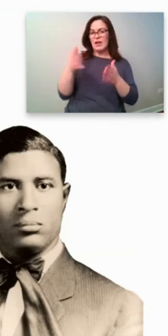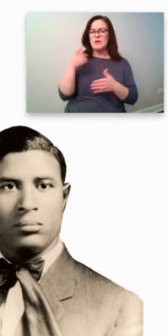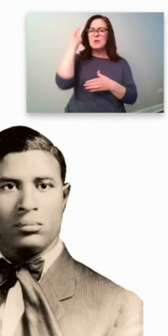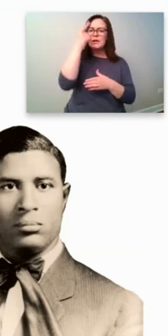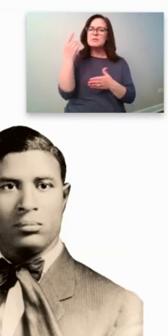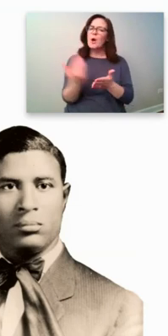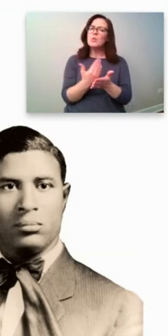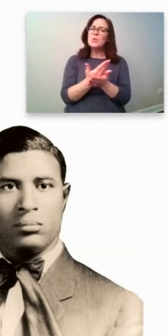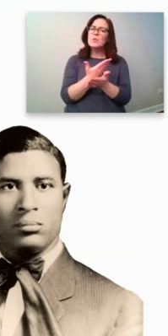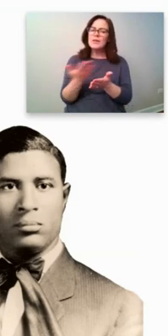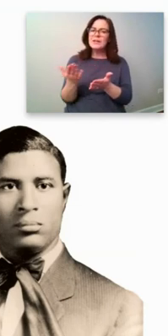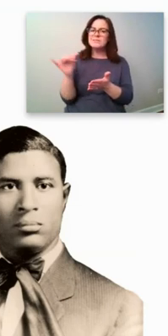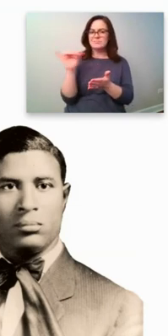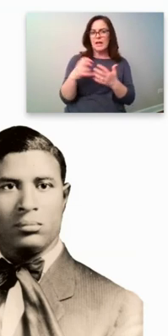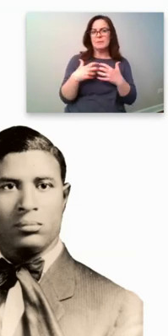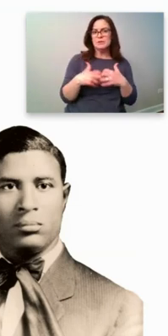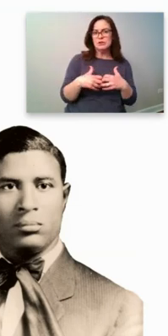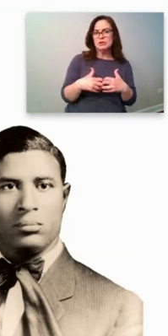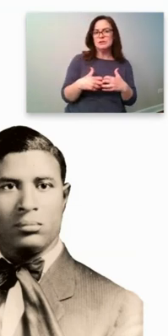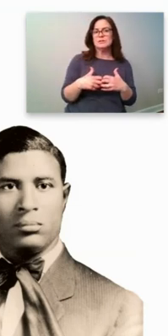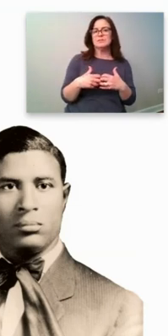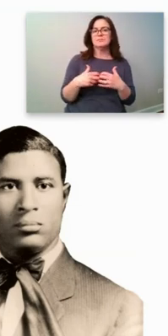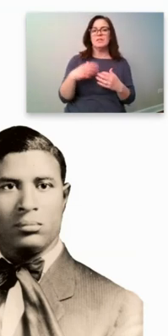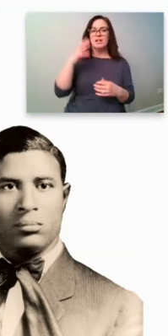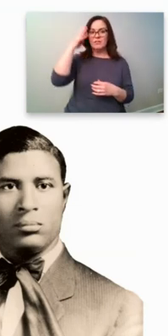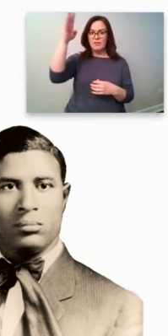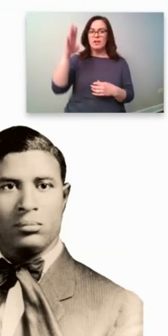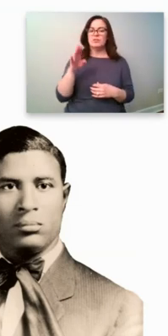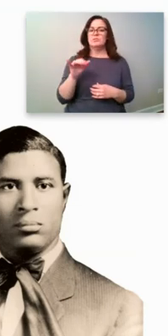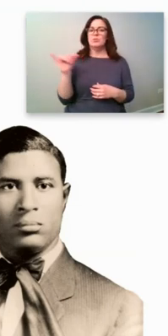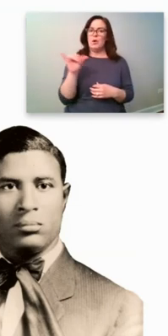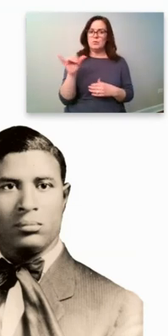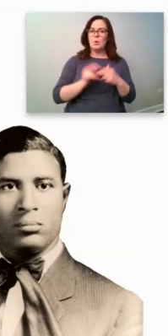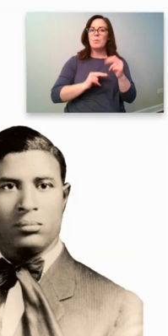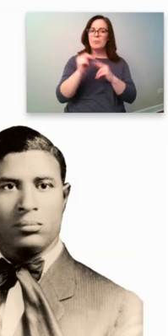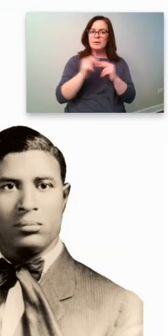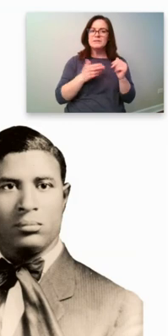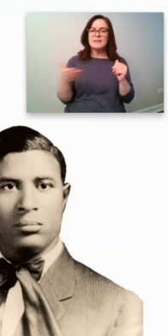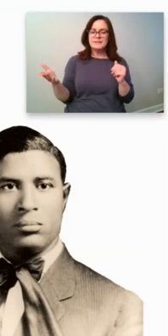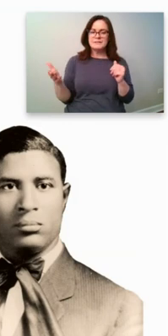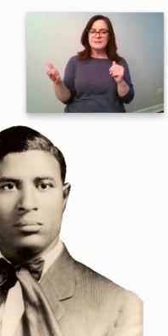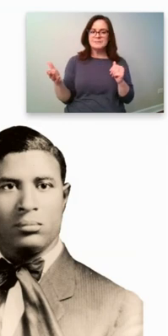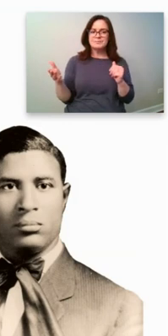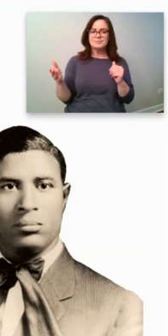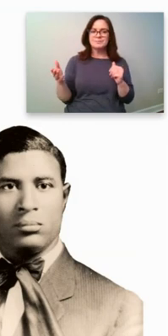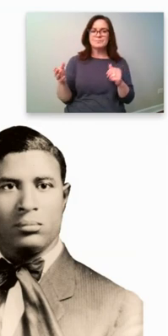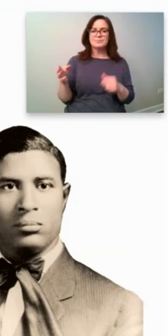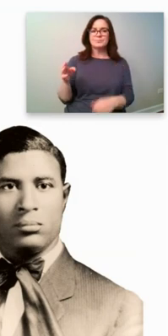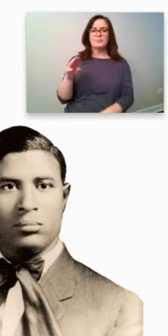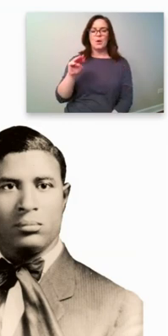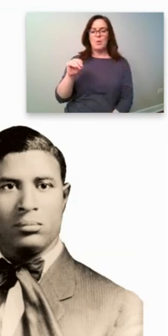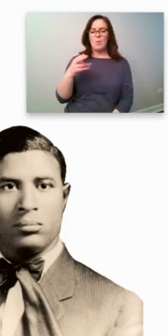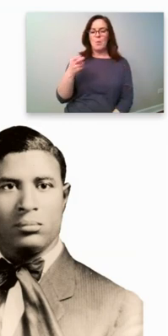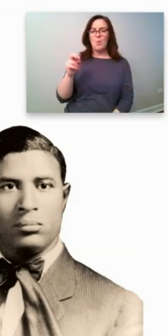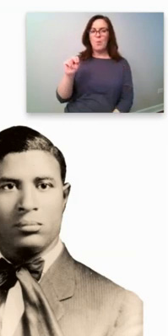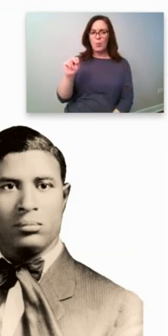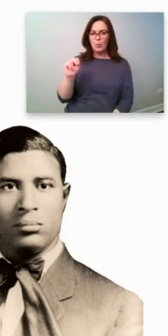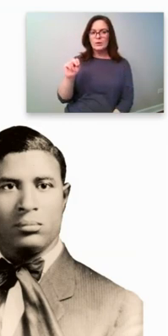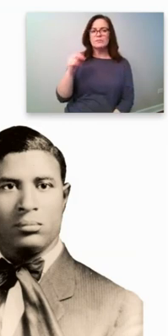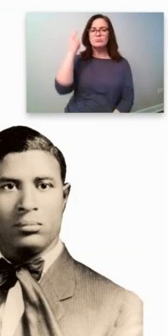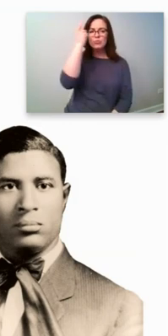crowded. Traffic lights had no delay between go and stop. Cars often crashed into each